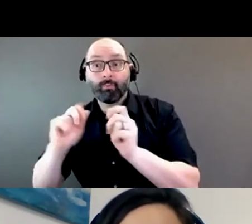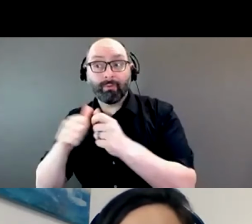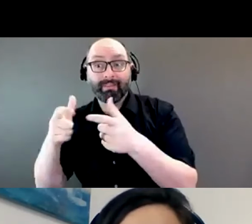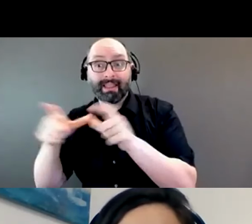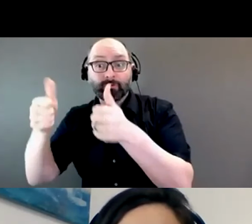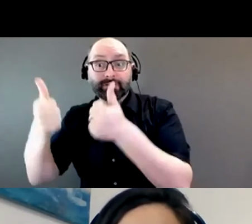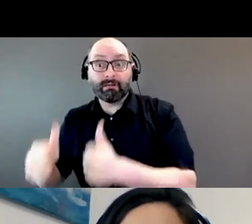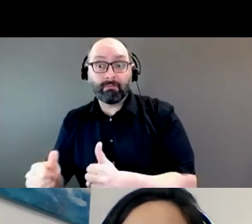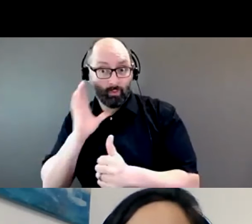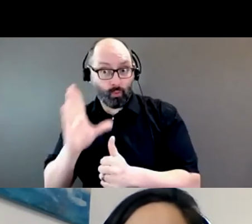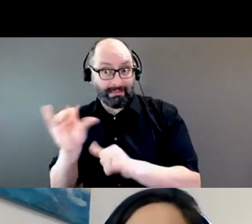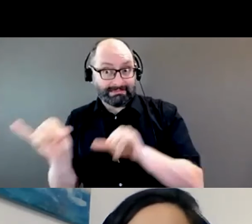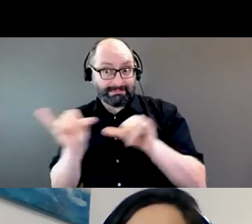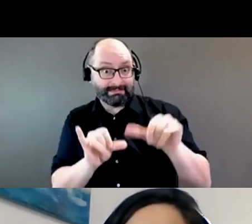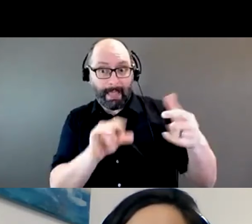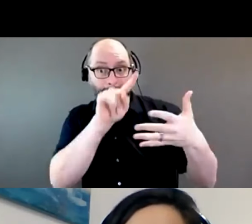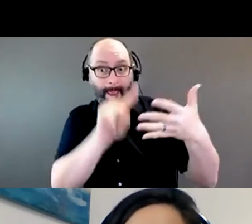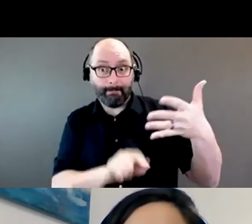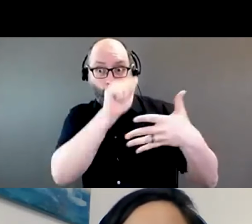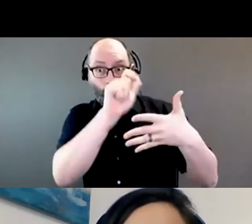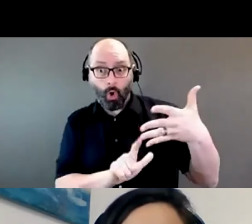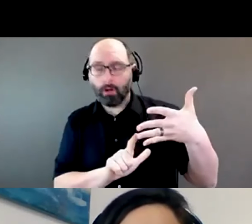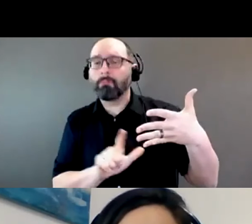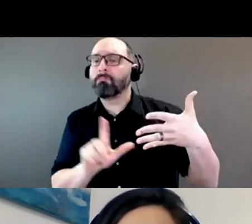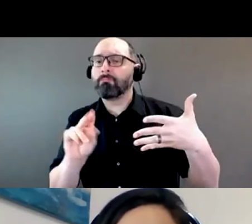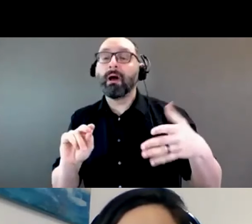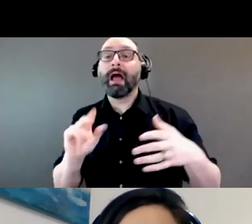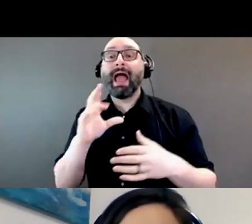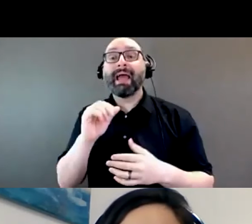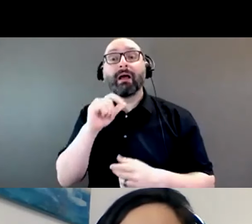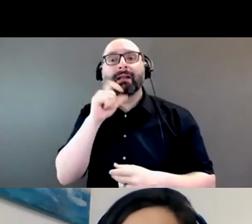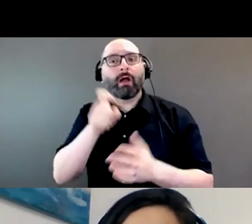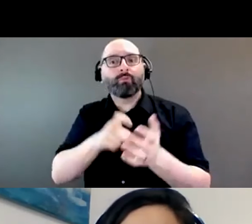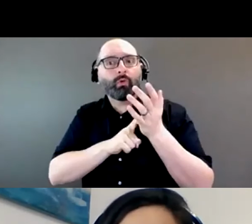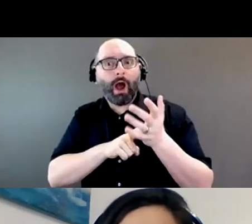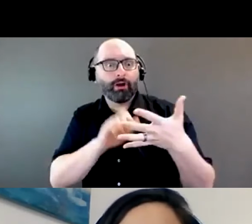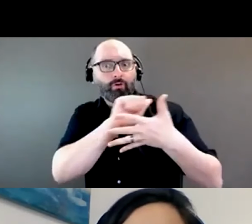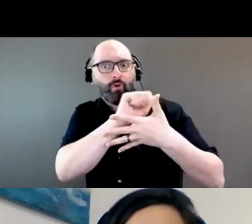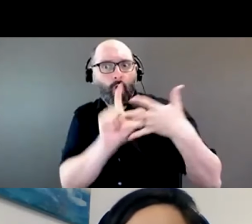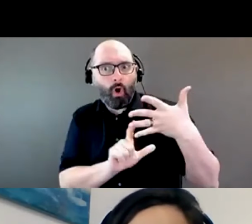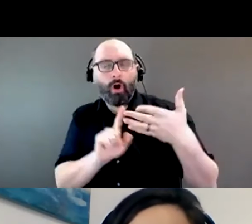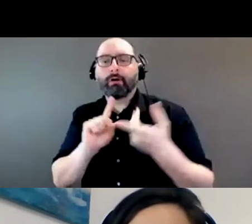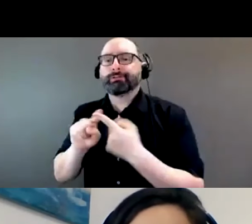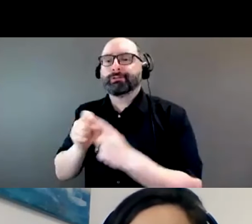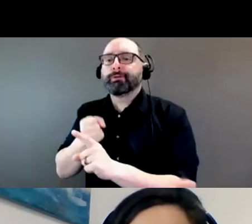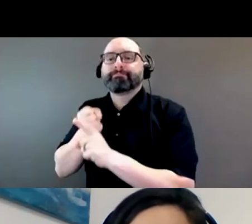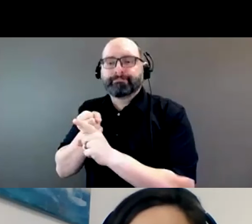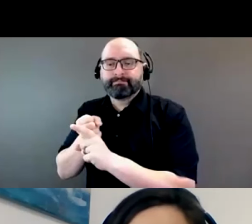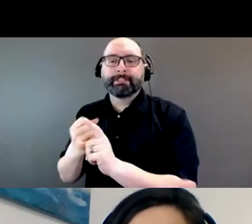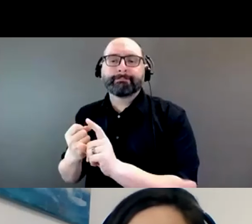of these symptoms. And somebody does not need to have all of these symptoms to have an atypical decline in